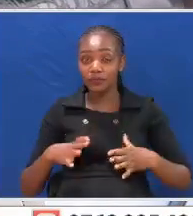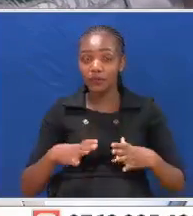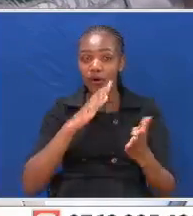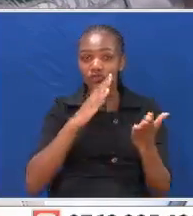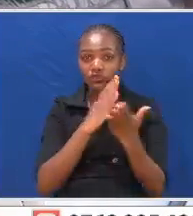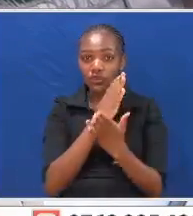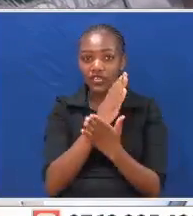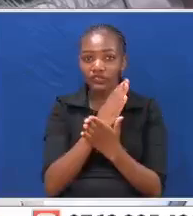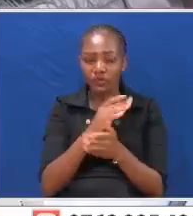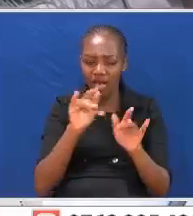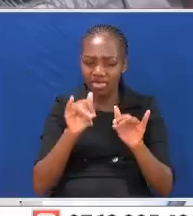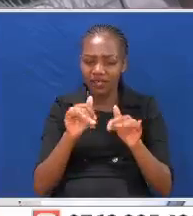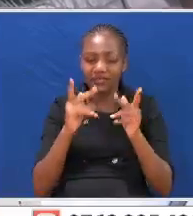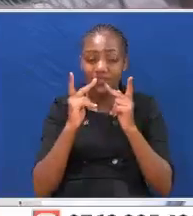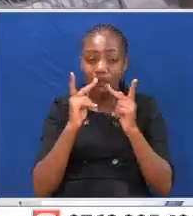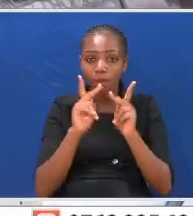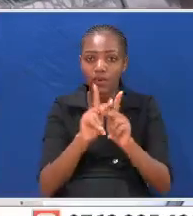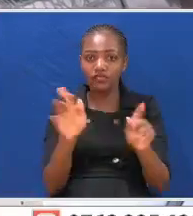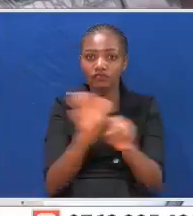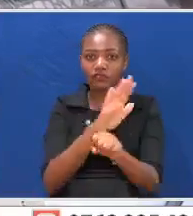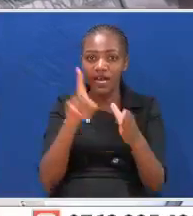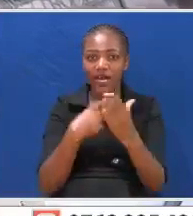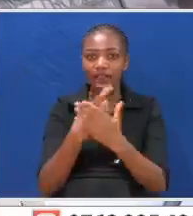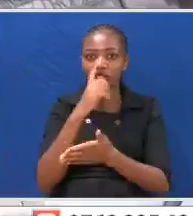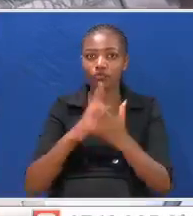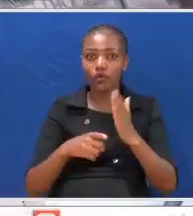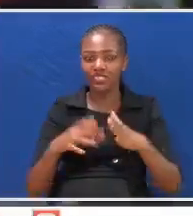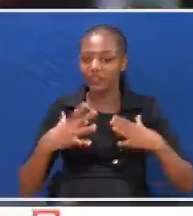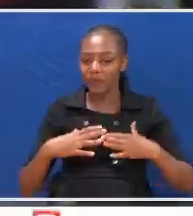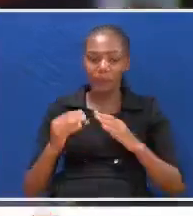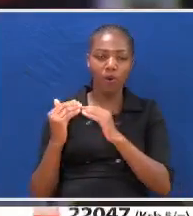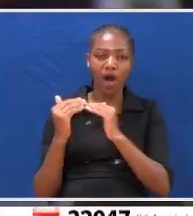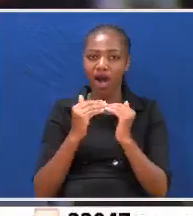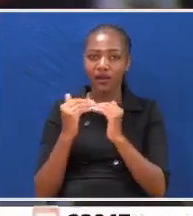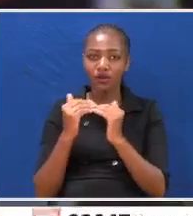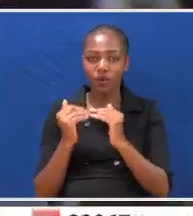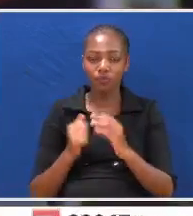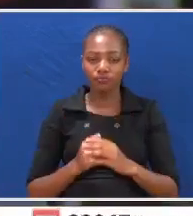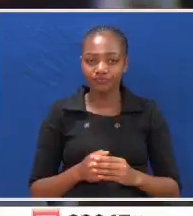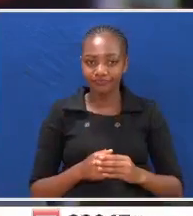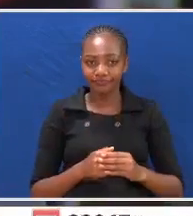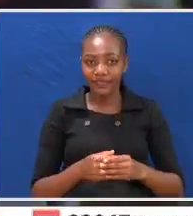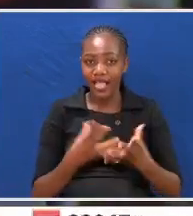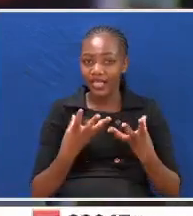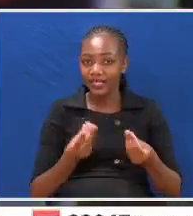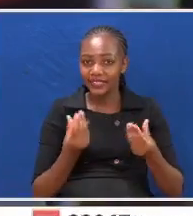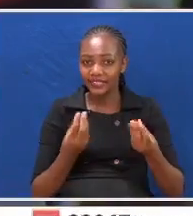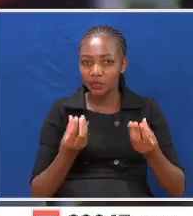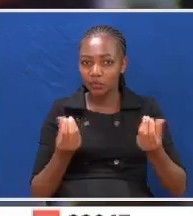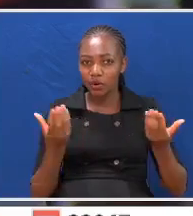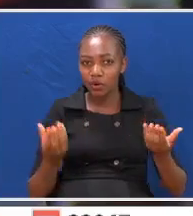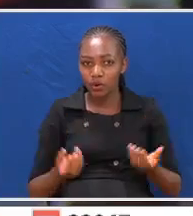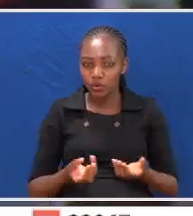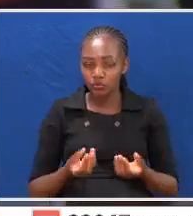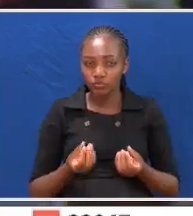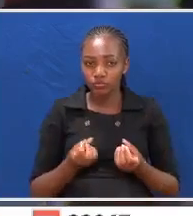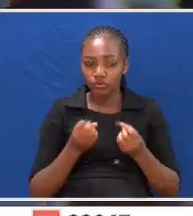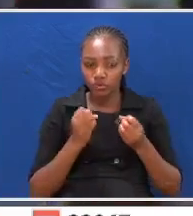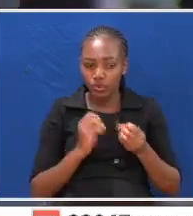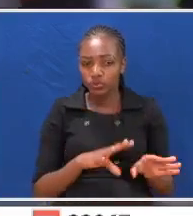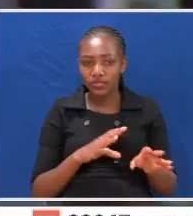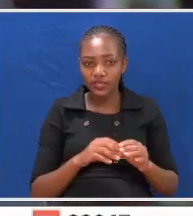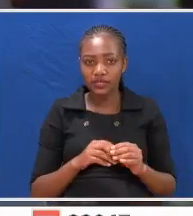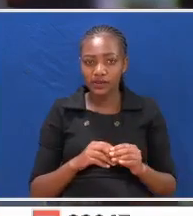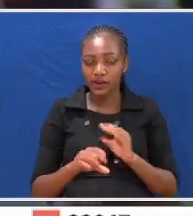remain peaceful, adding that no one is bigger than the country. It is very easy to lose